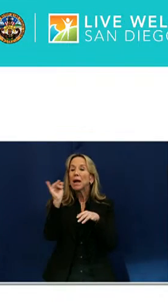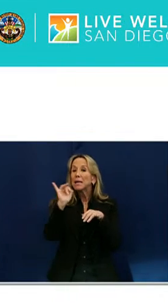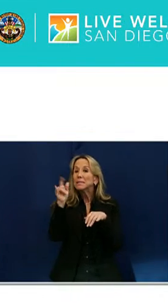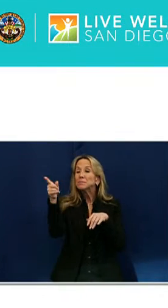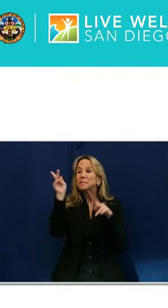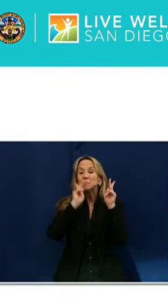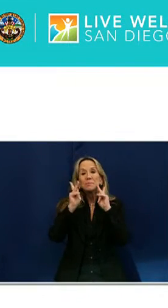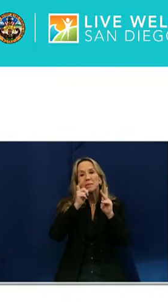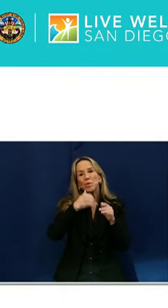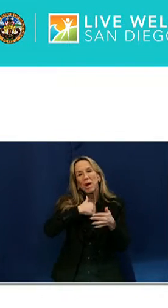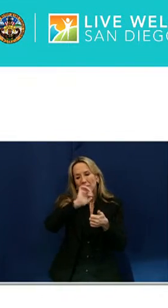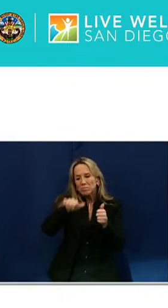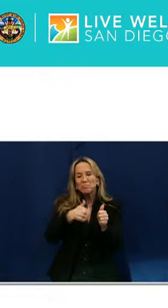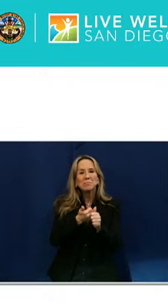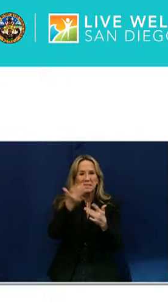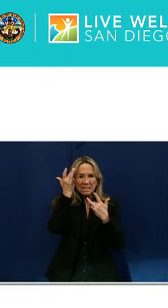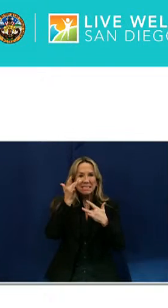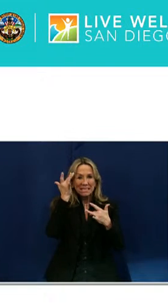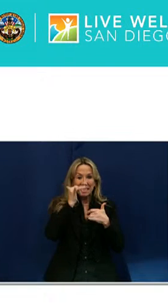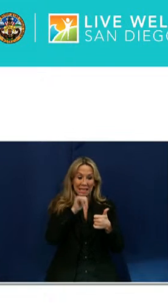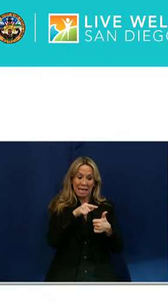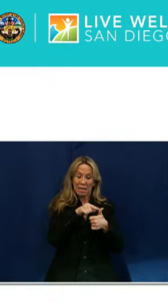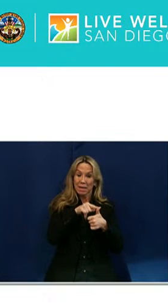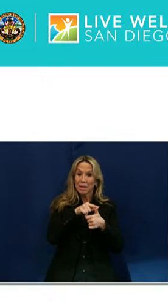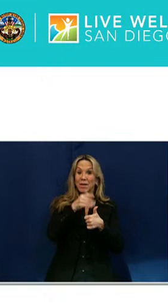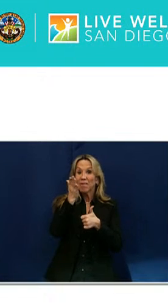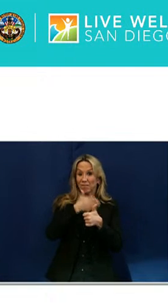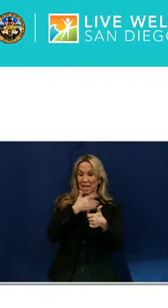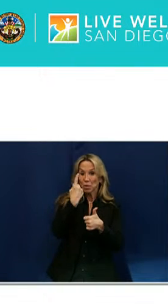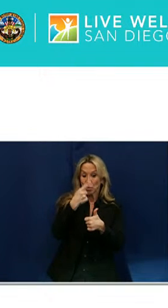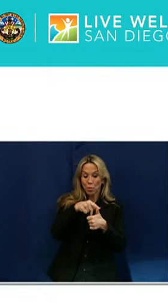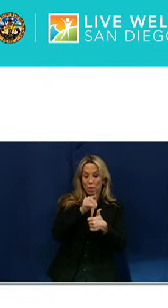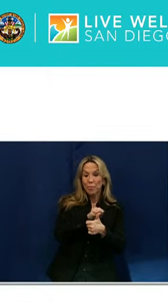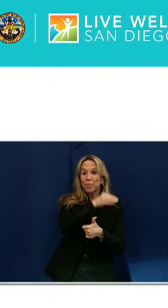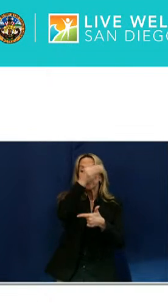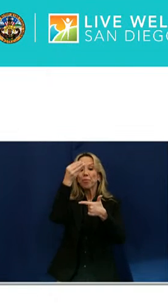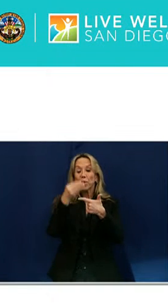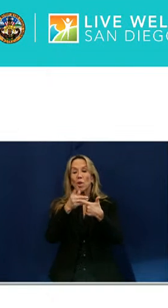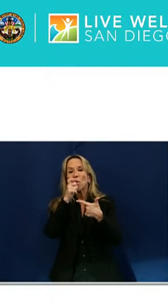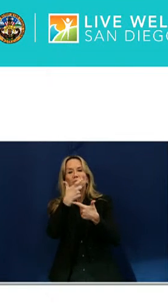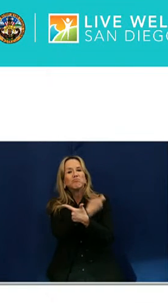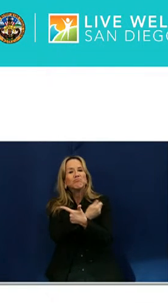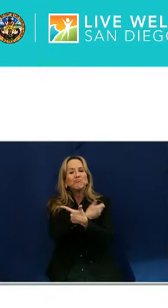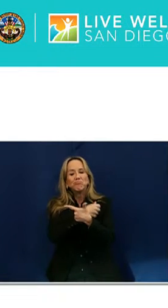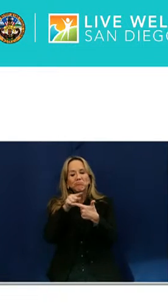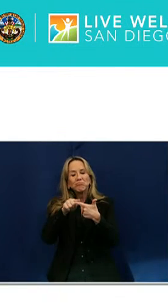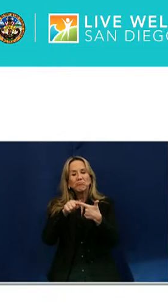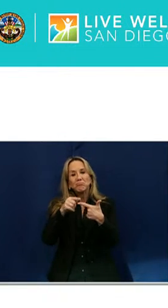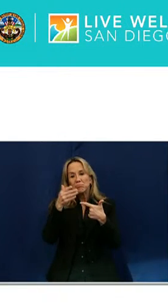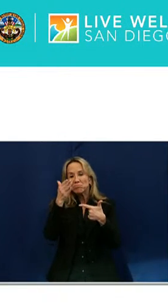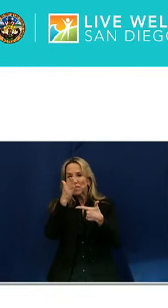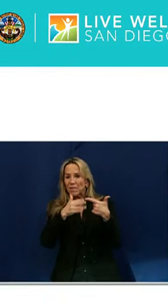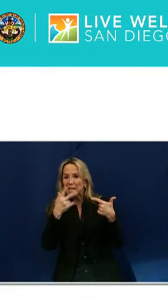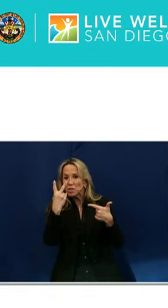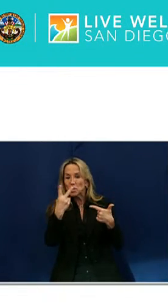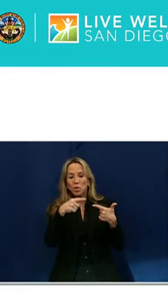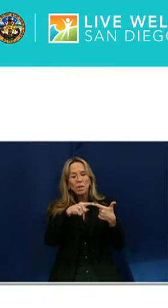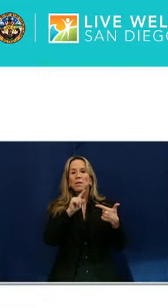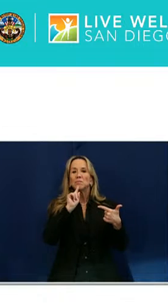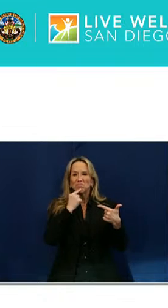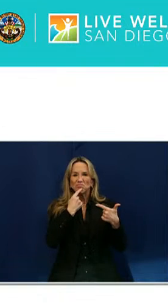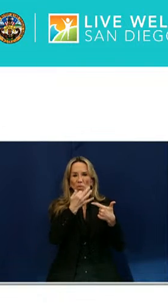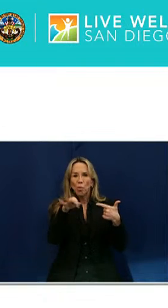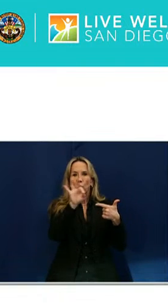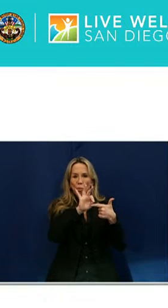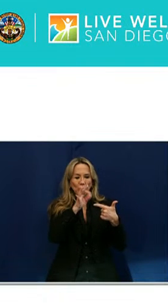individuals that had underlying medical conditions. That's phase 1. Phase 2 was included many critical workers.